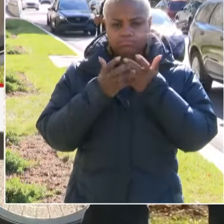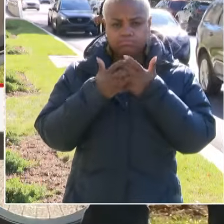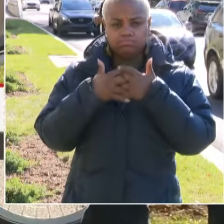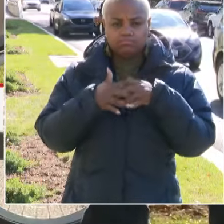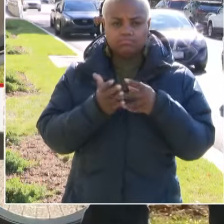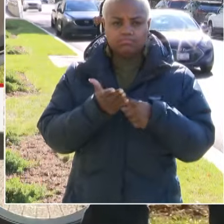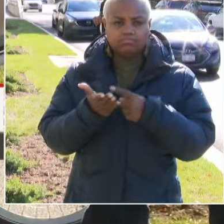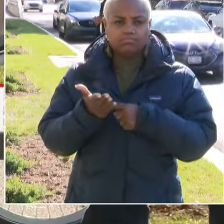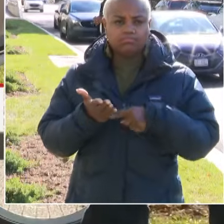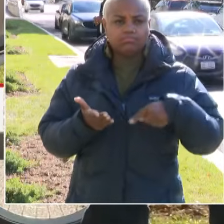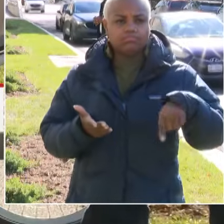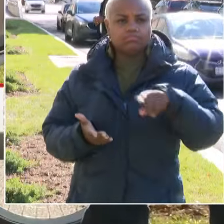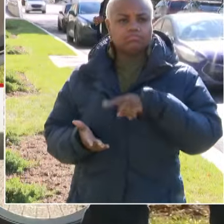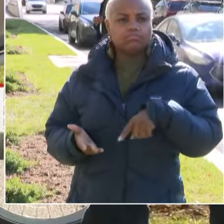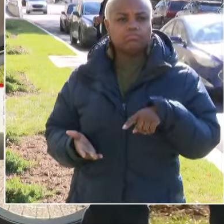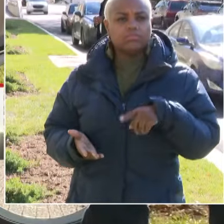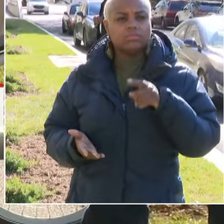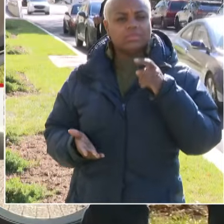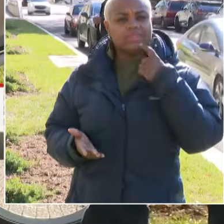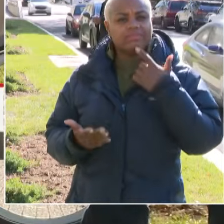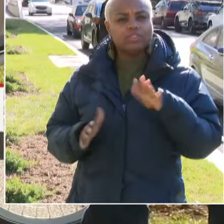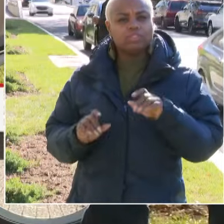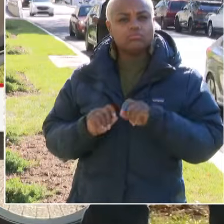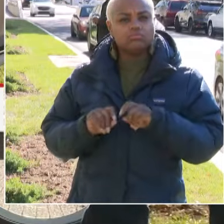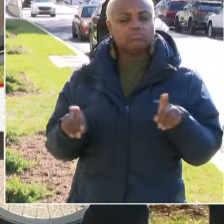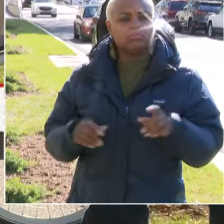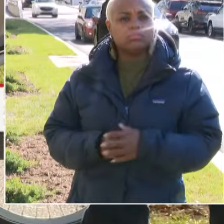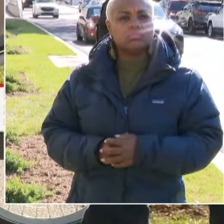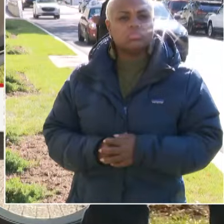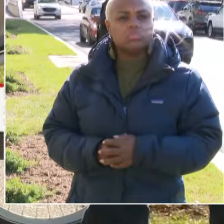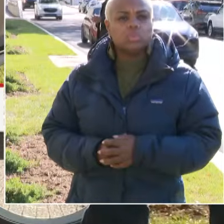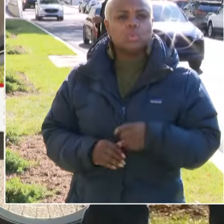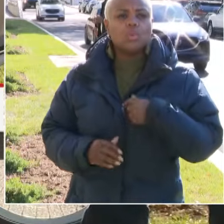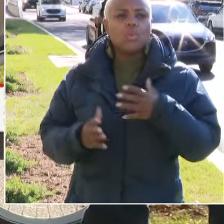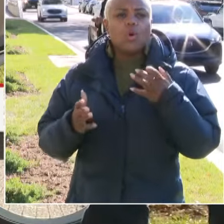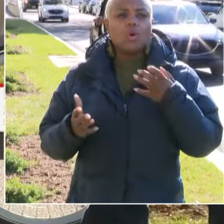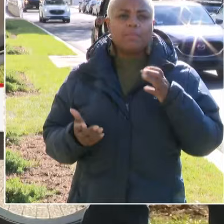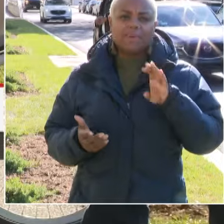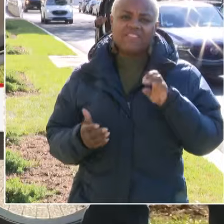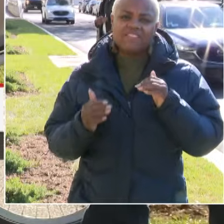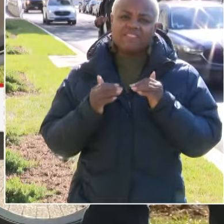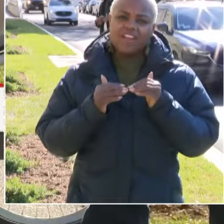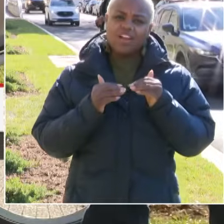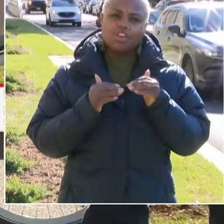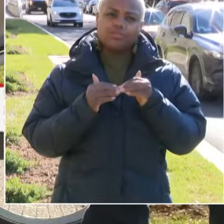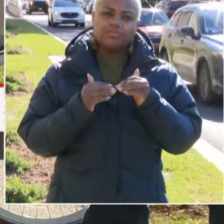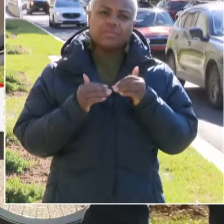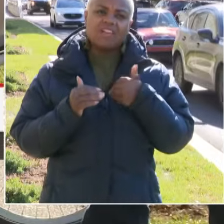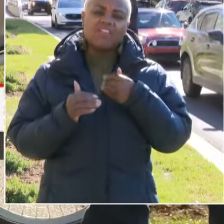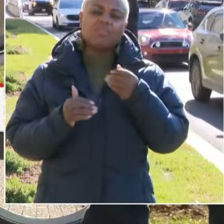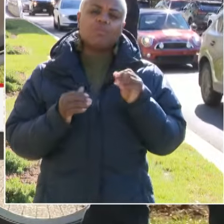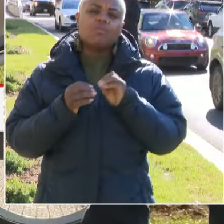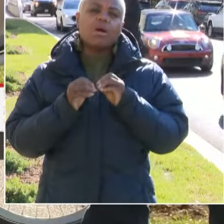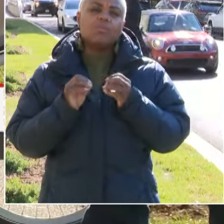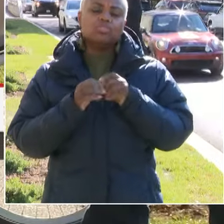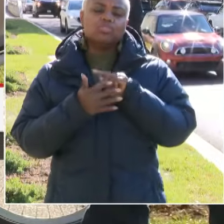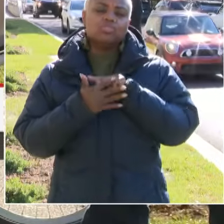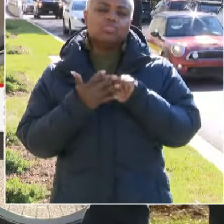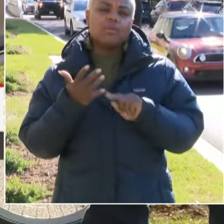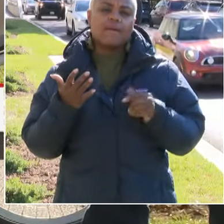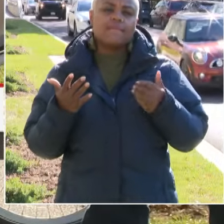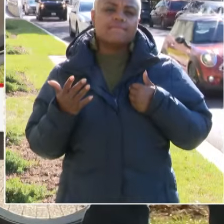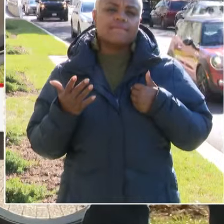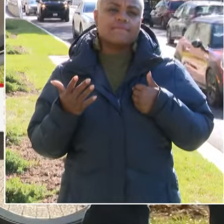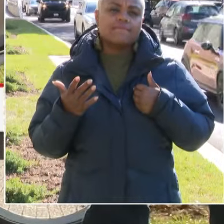of times, and we continue to want to be fair. Let me just read off a couple numbers for you. There were